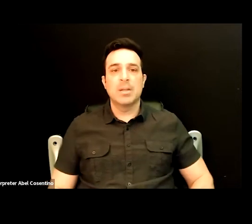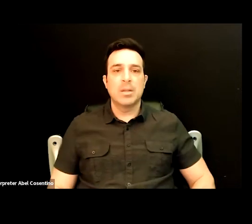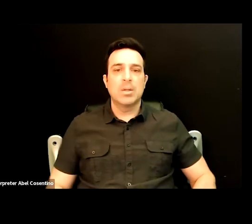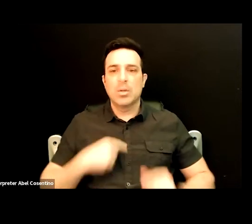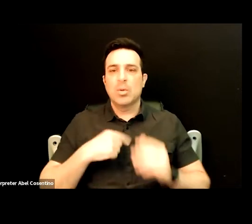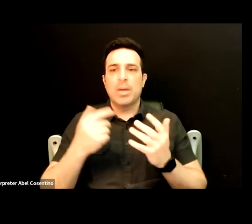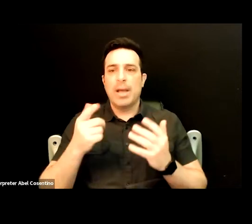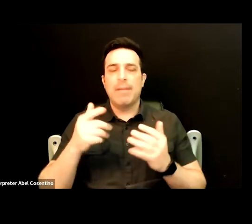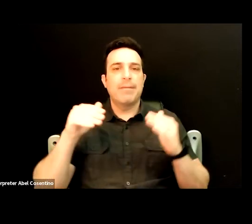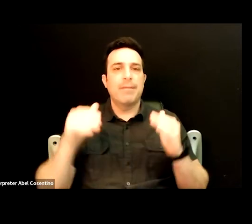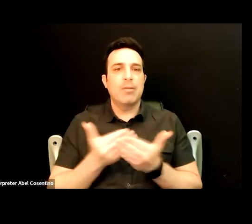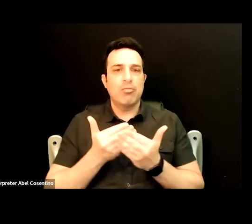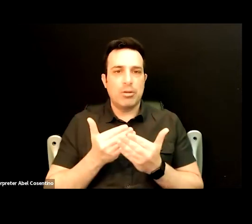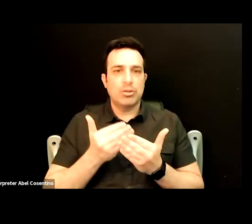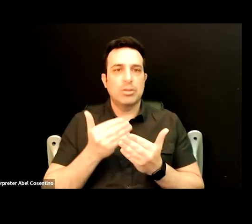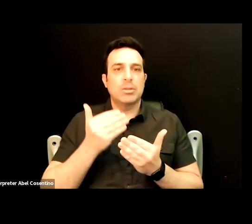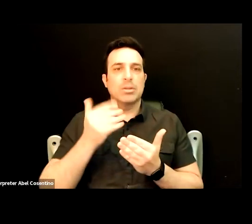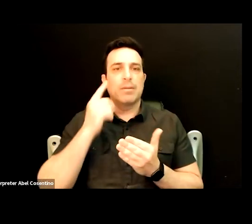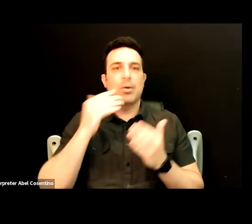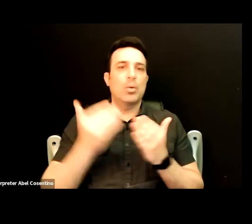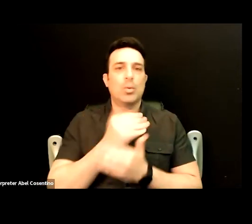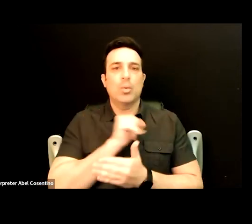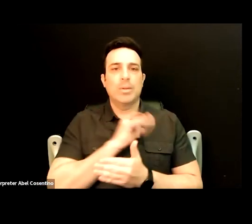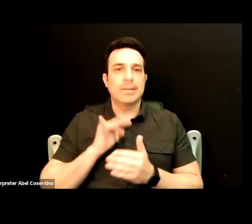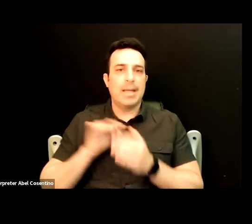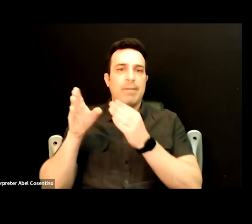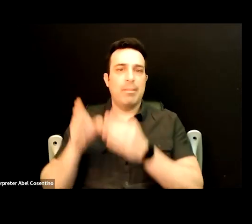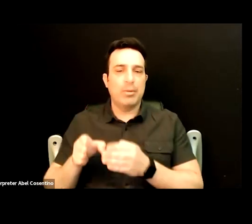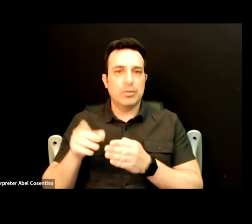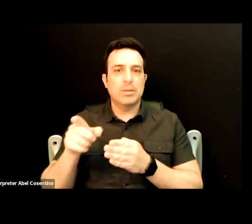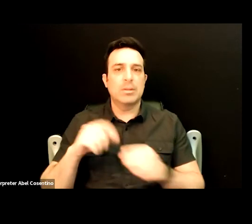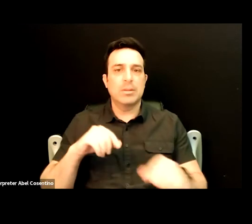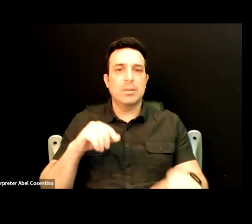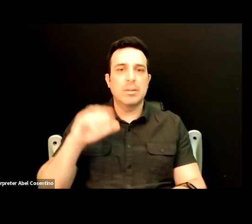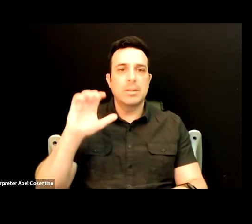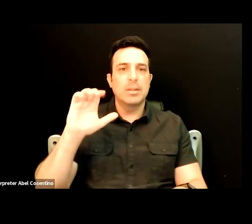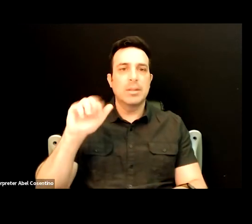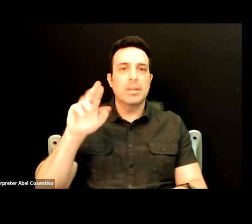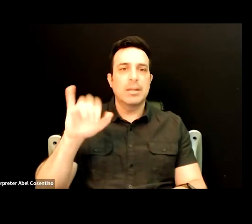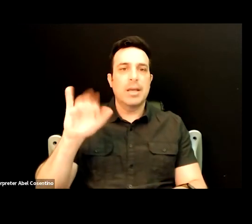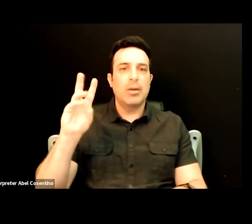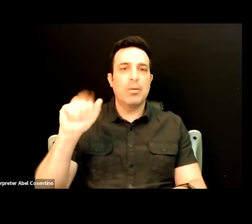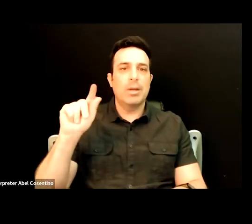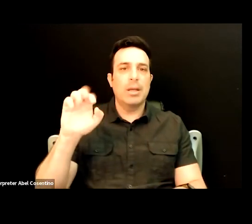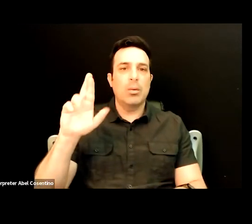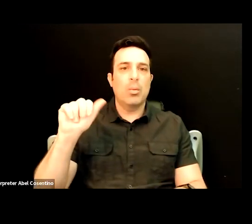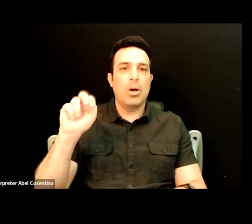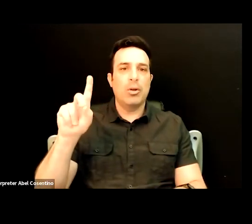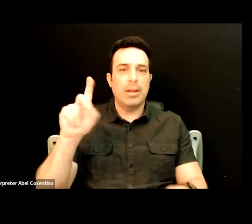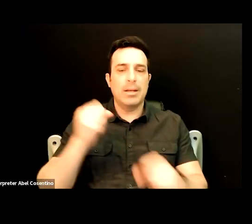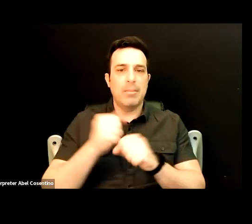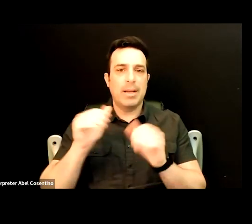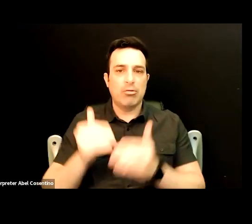start. We have an introduction for a new staff person, and I'm going to ask Carrie Waterland to make those introductions.